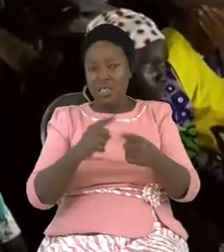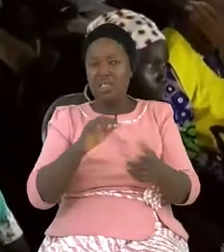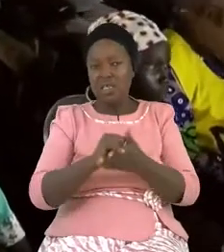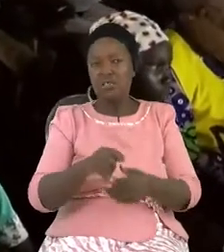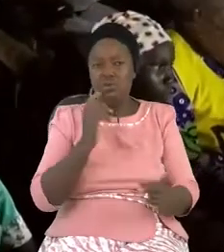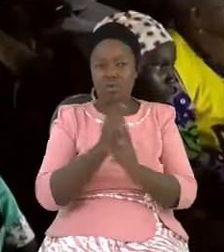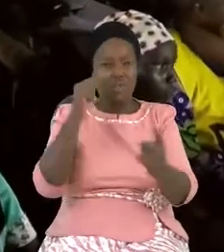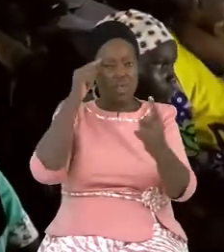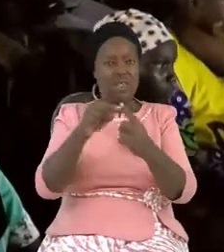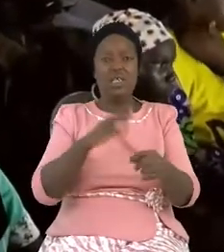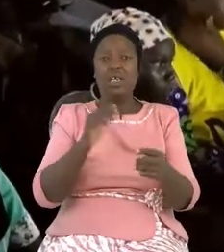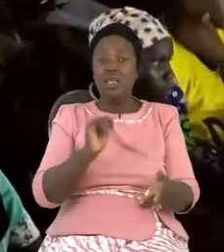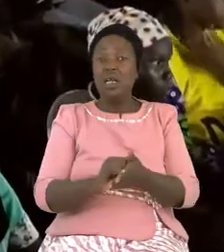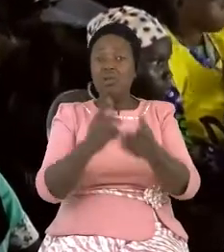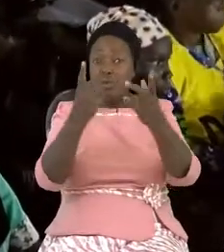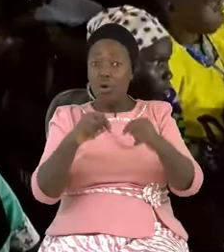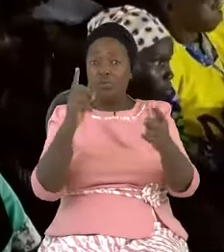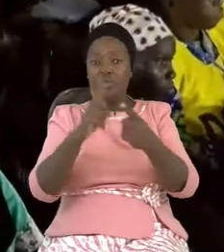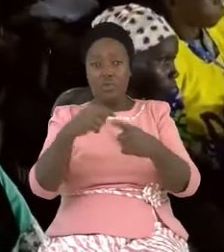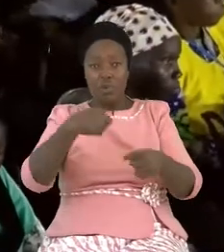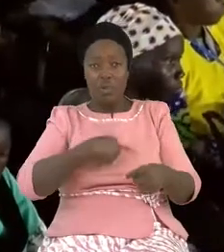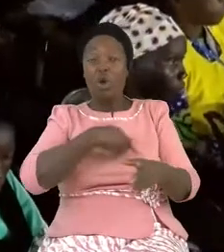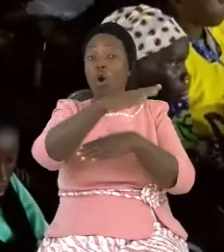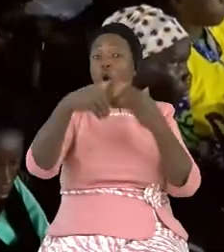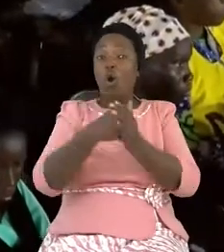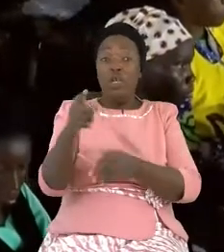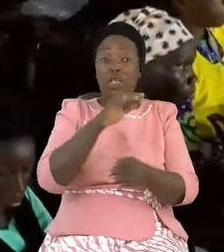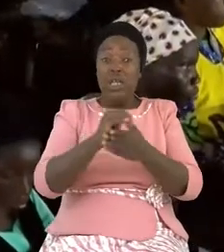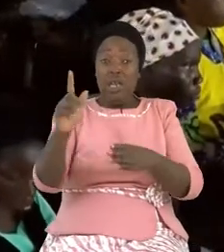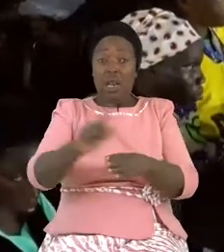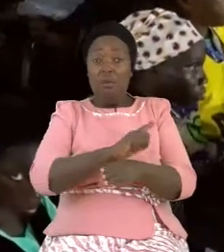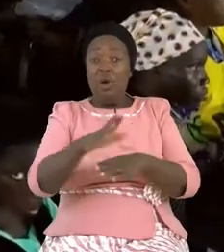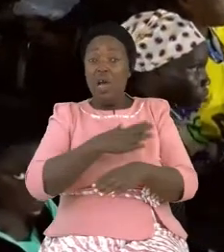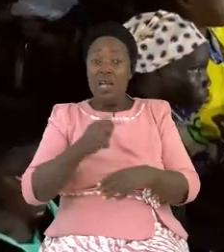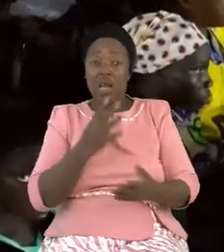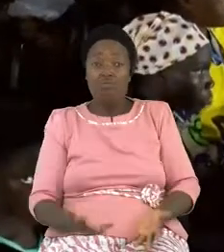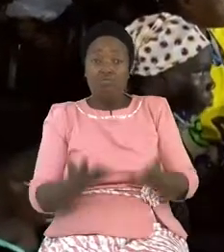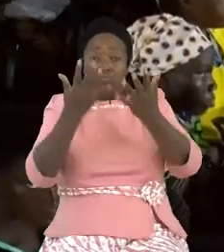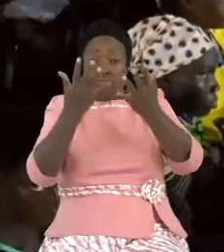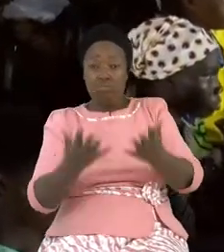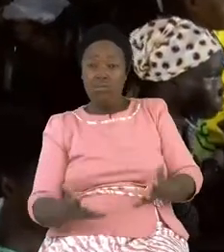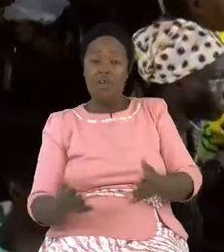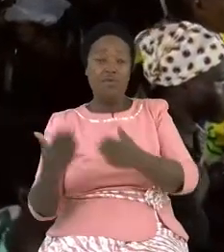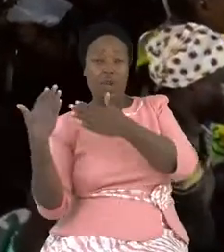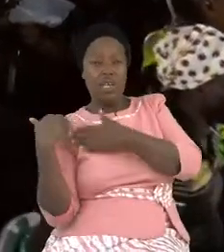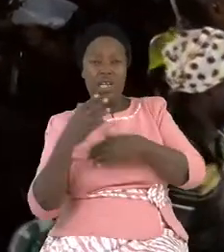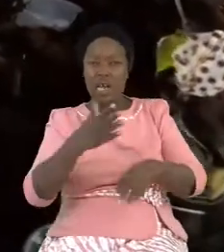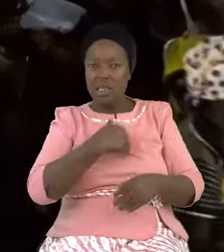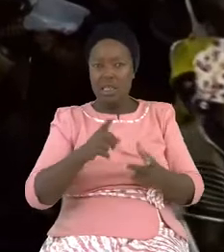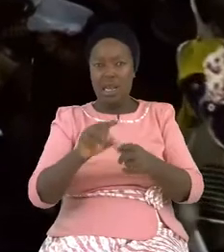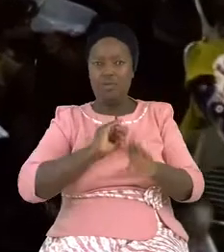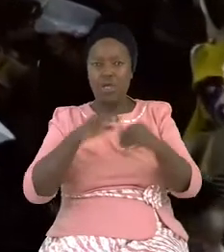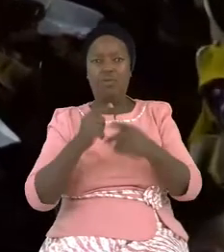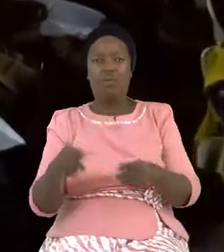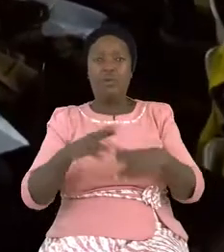message. Come unto me, all ye that labor and are heavy laden, and I will give you rest. As you live where you